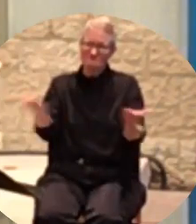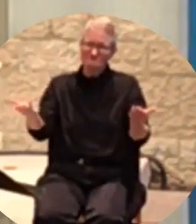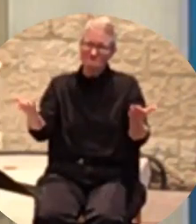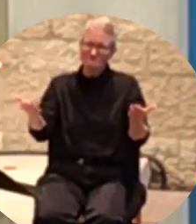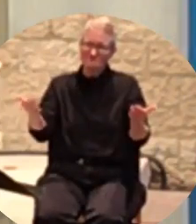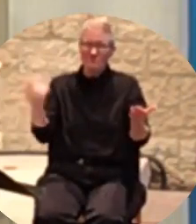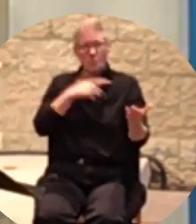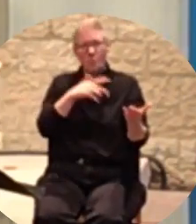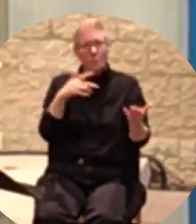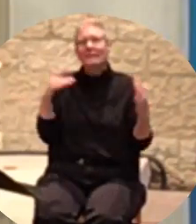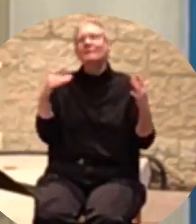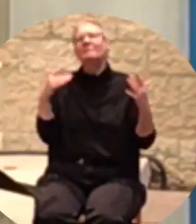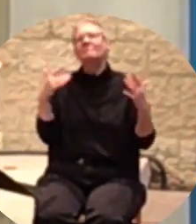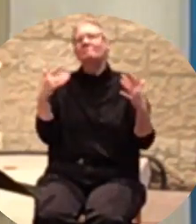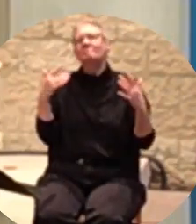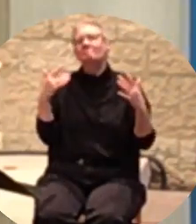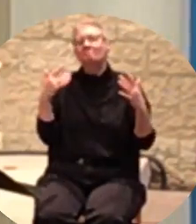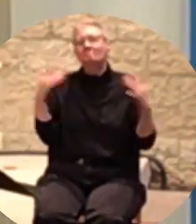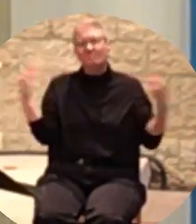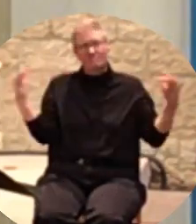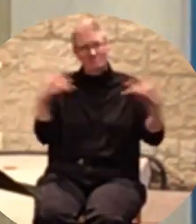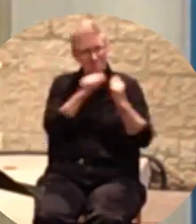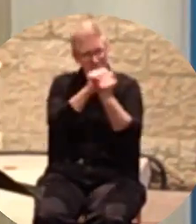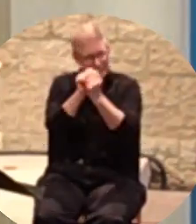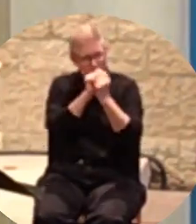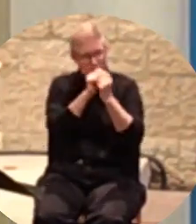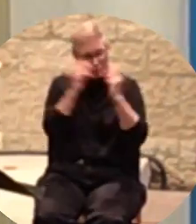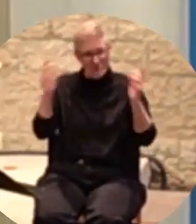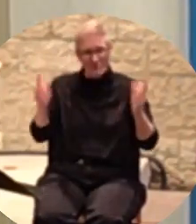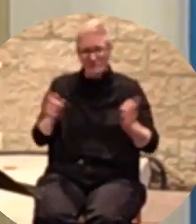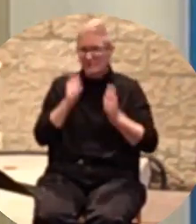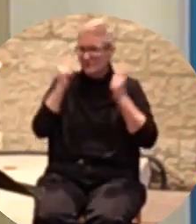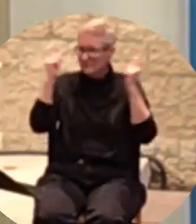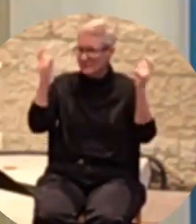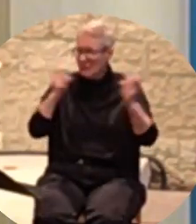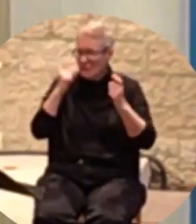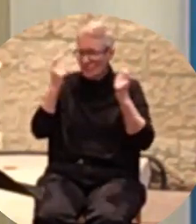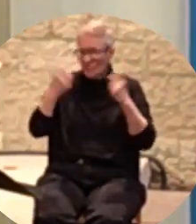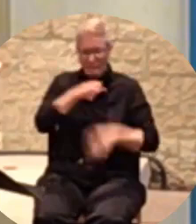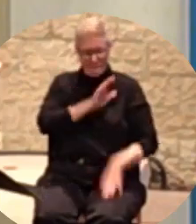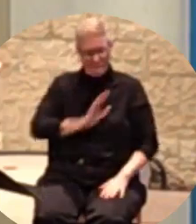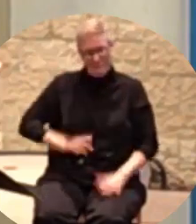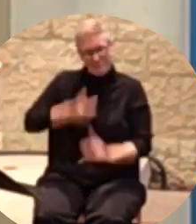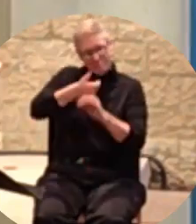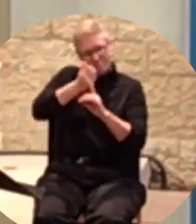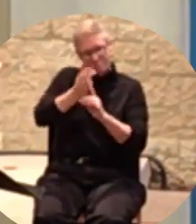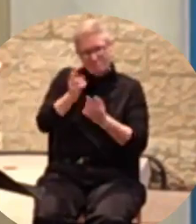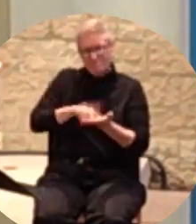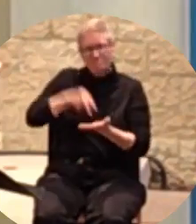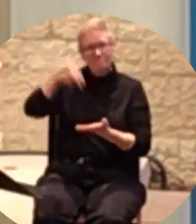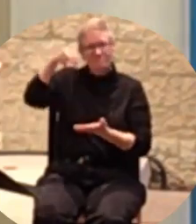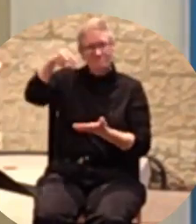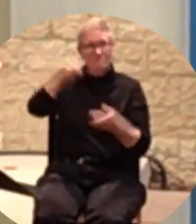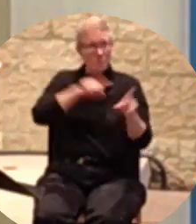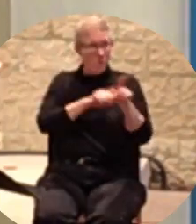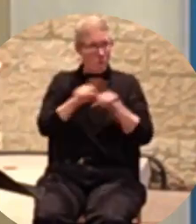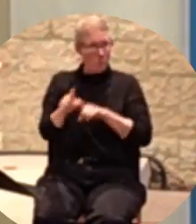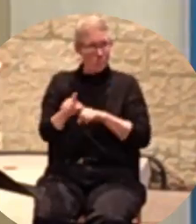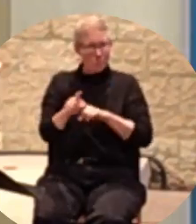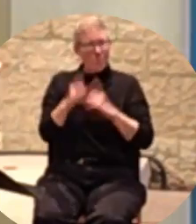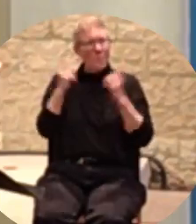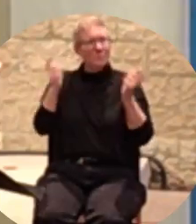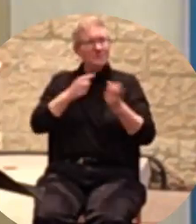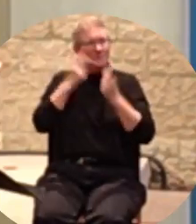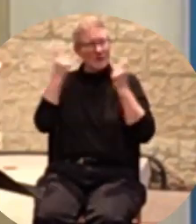celebrate the resurrected Christ, and to also celebrate that resurrecting Christ within